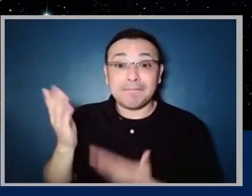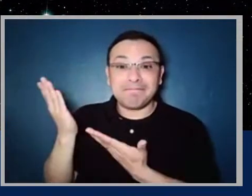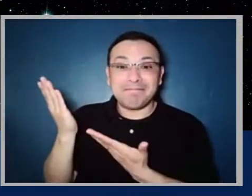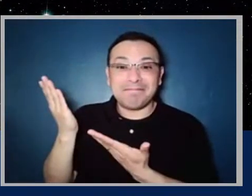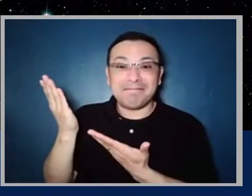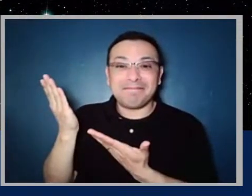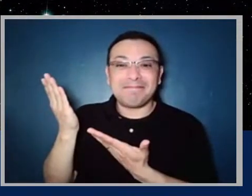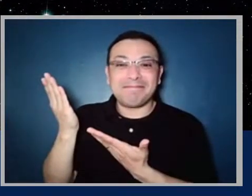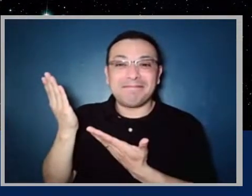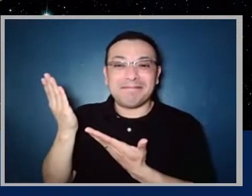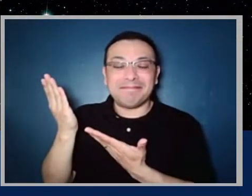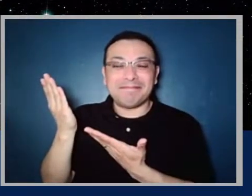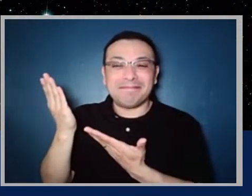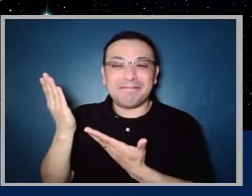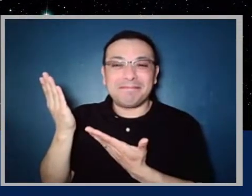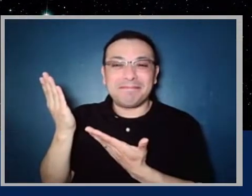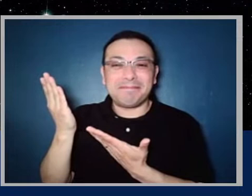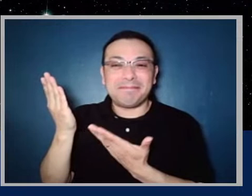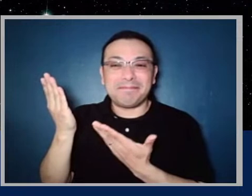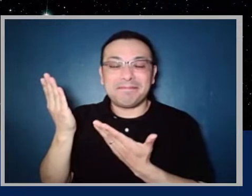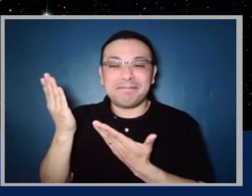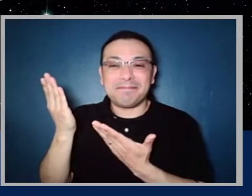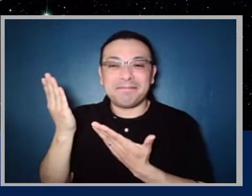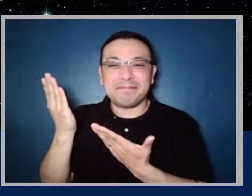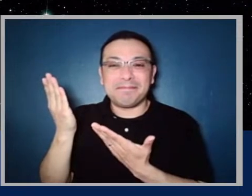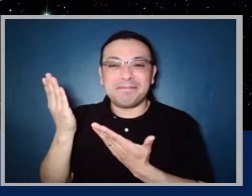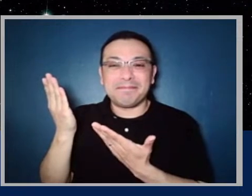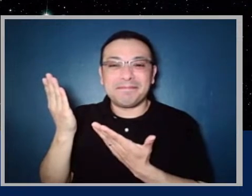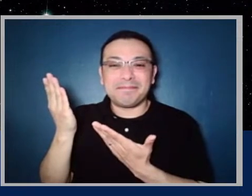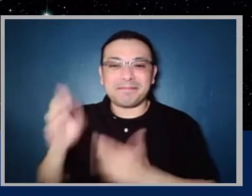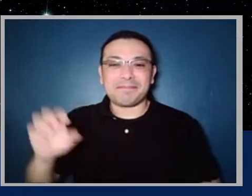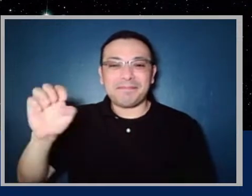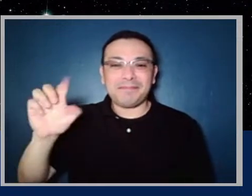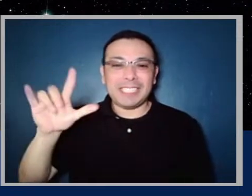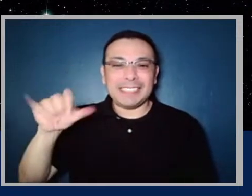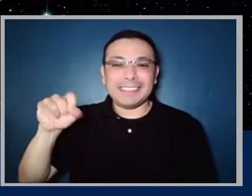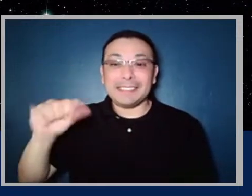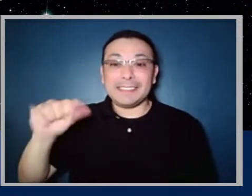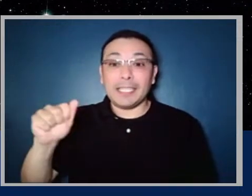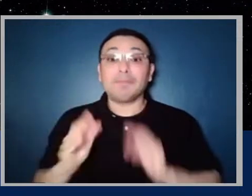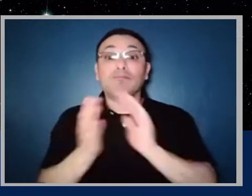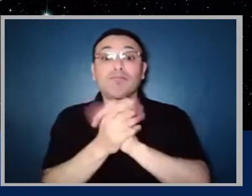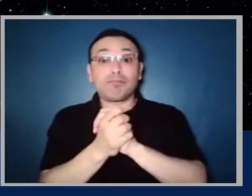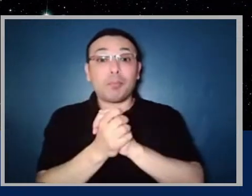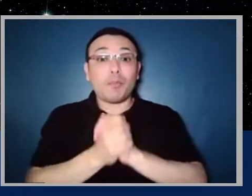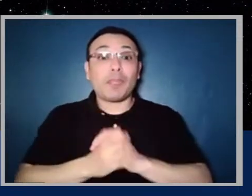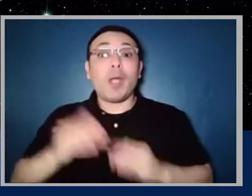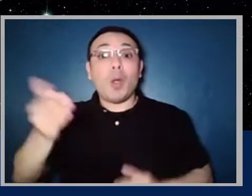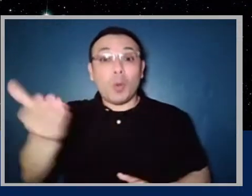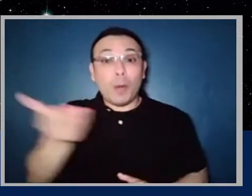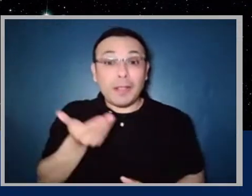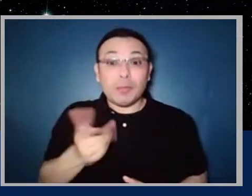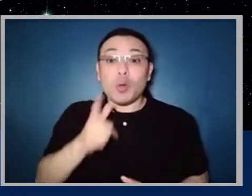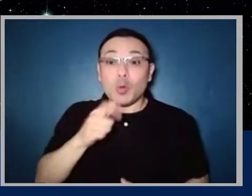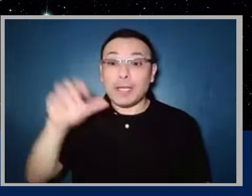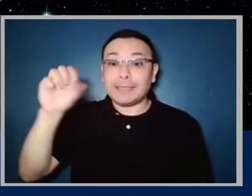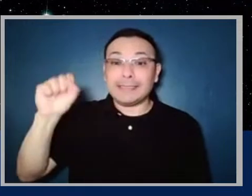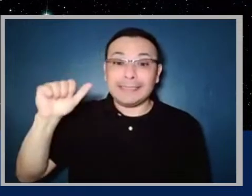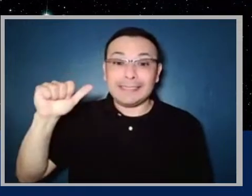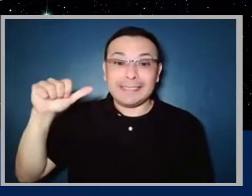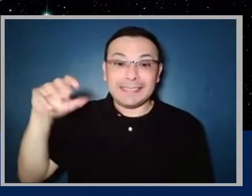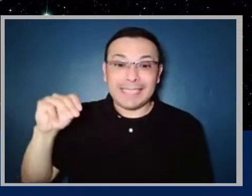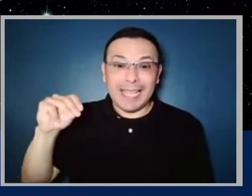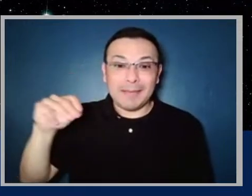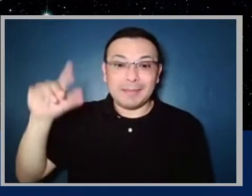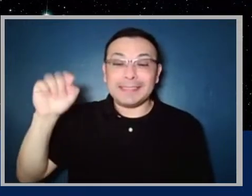found the right button. Great. Excellent. So welcome. With us today, we've got Sam Testa, who is the